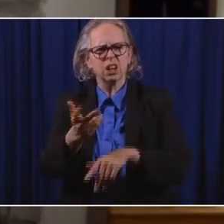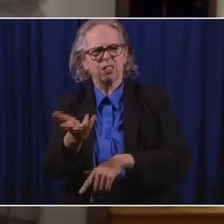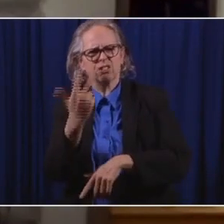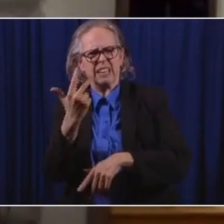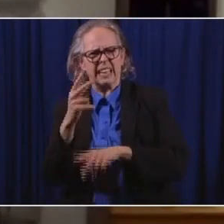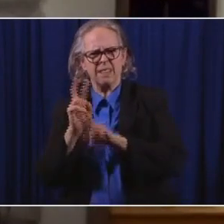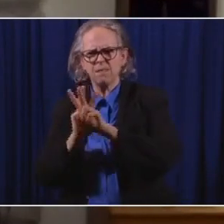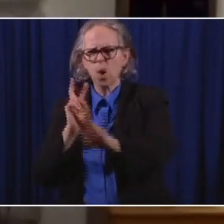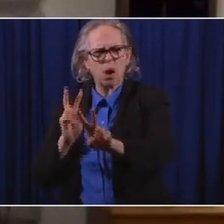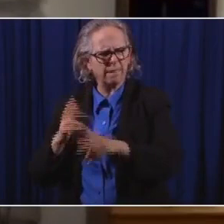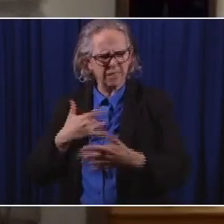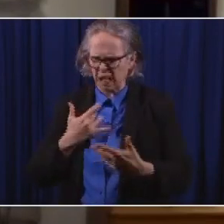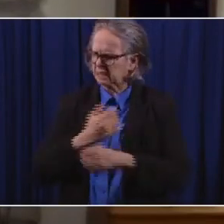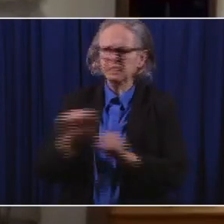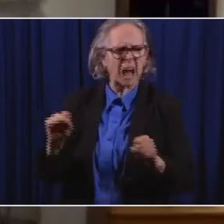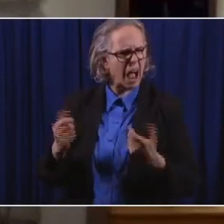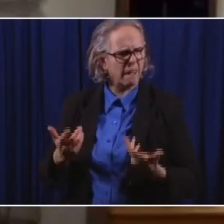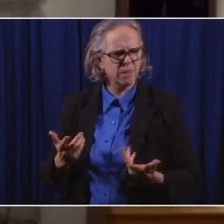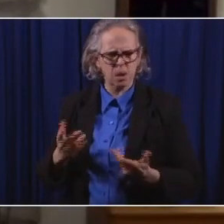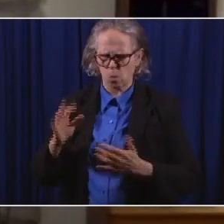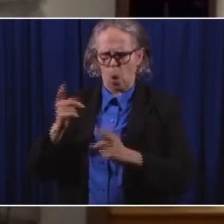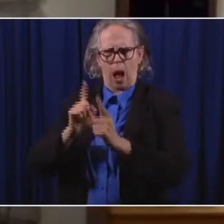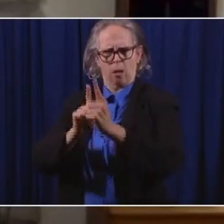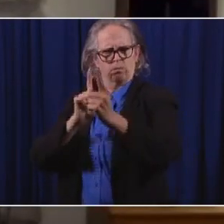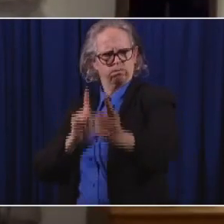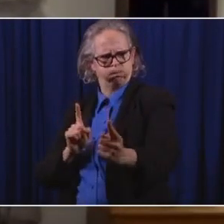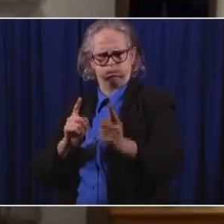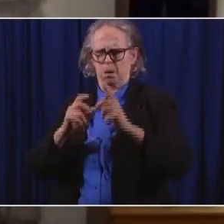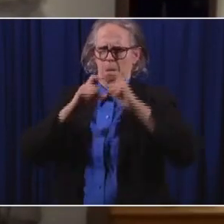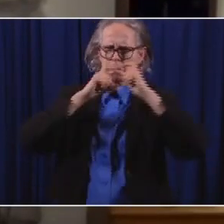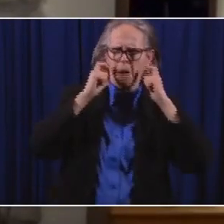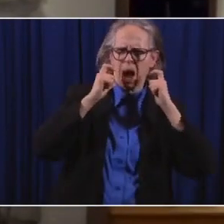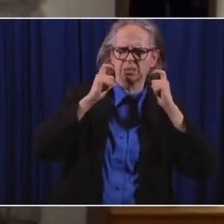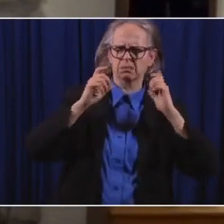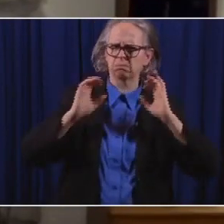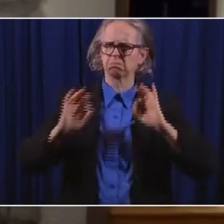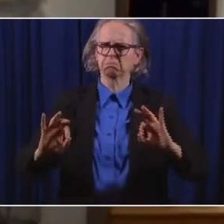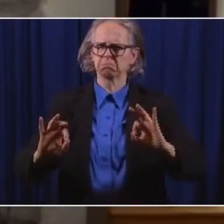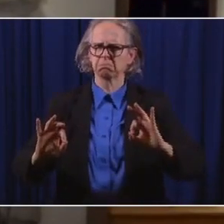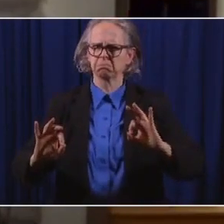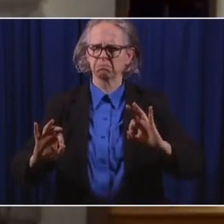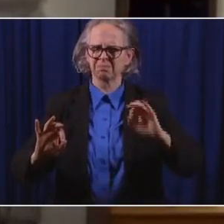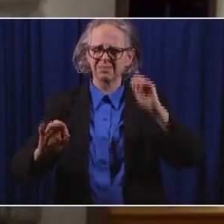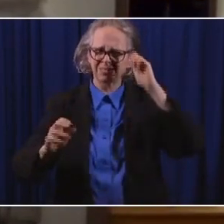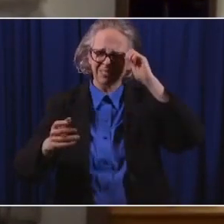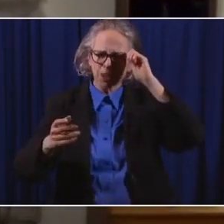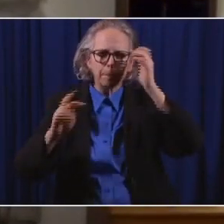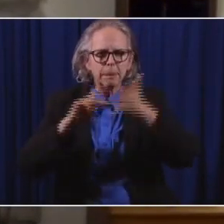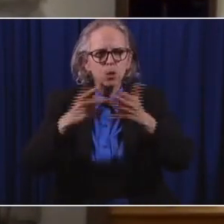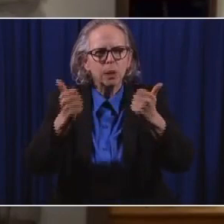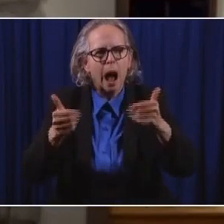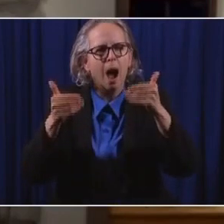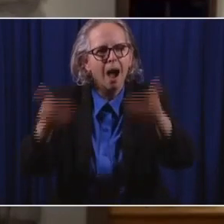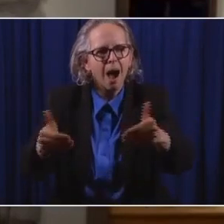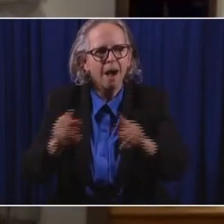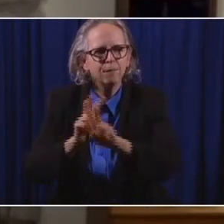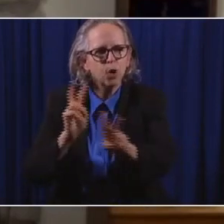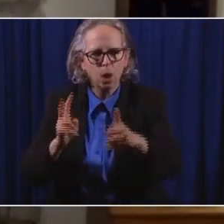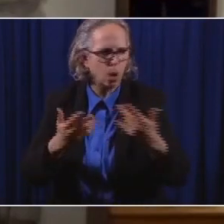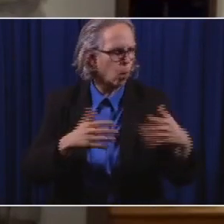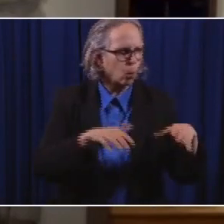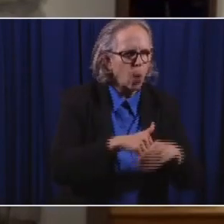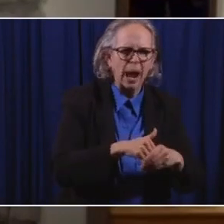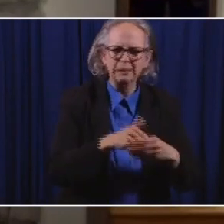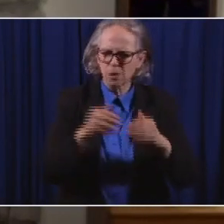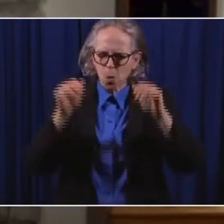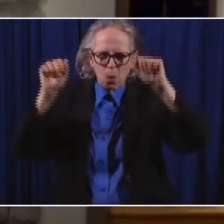right. Weddings can occur. Many things we can continue to do, but it's just how we go about it that